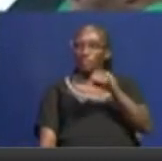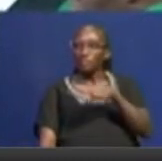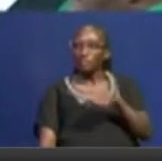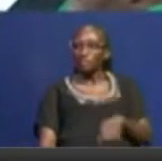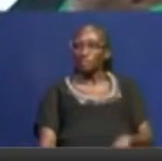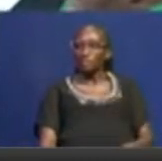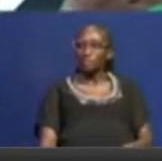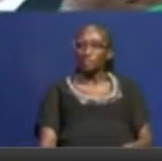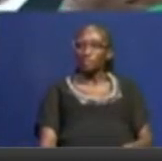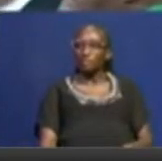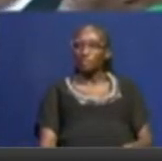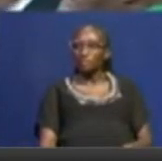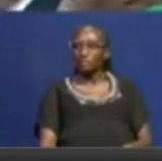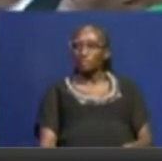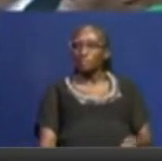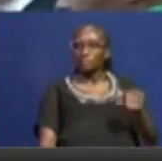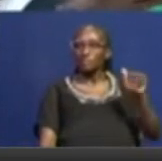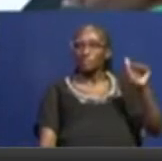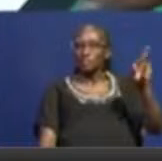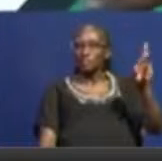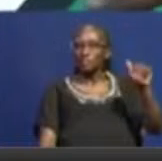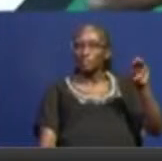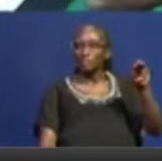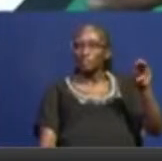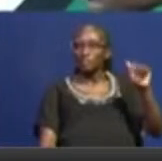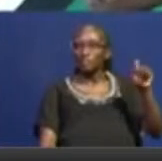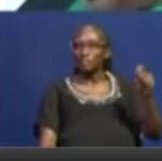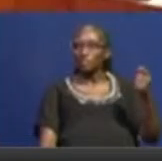Narok East Lemanken Aramat.